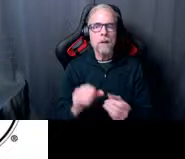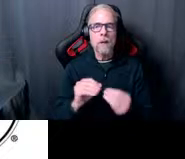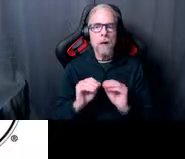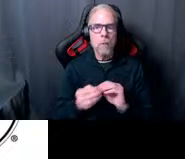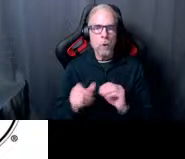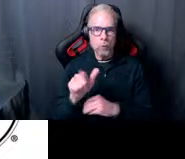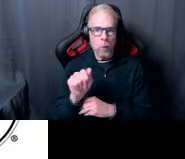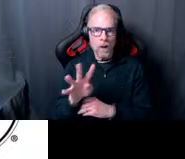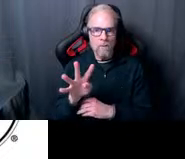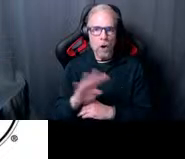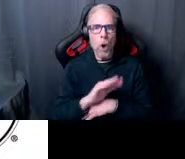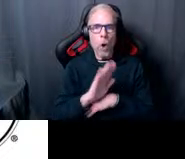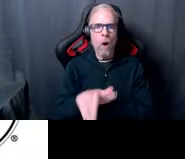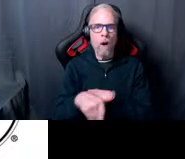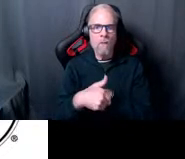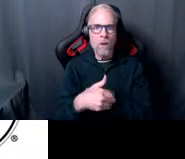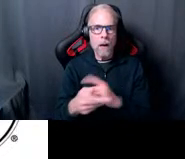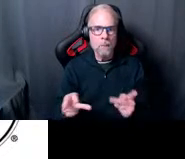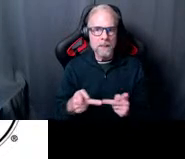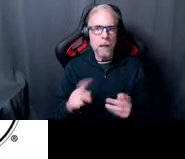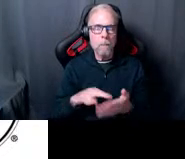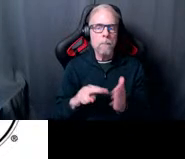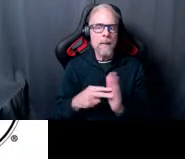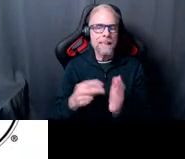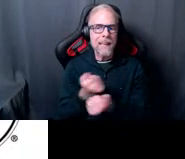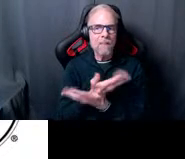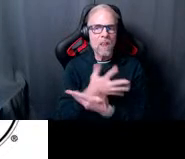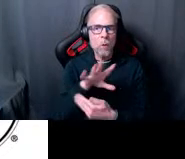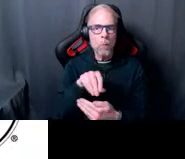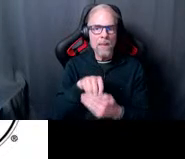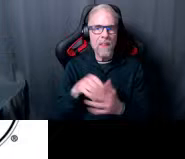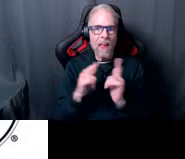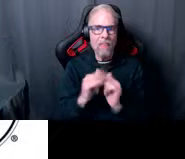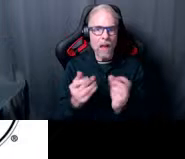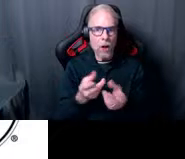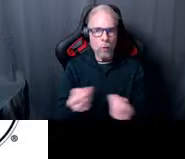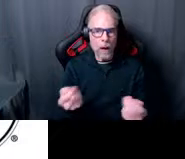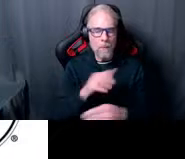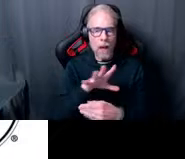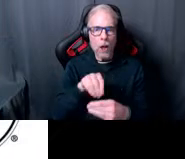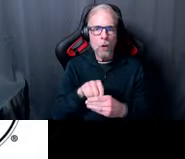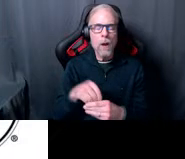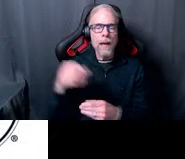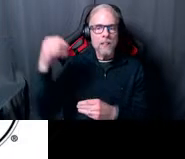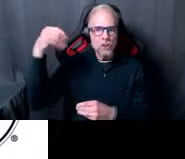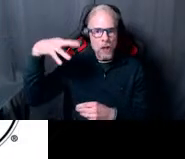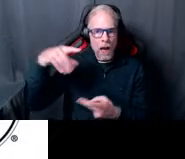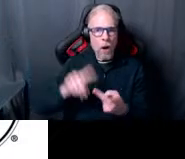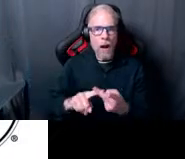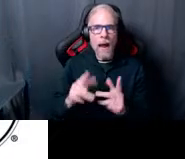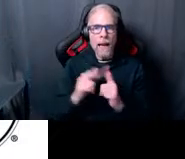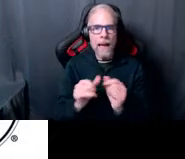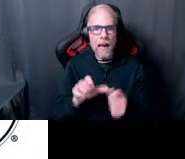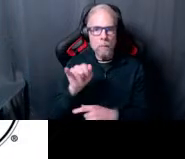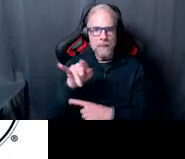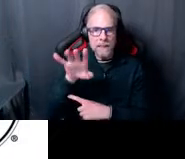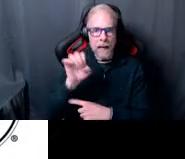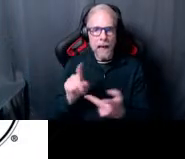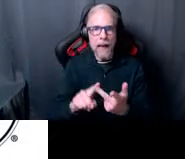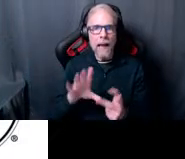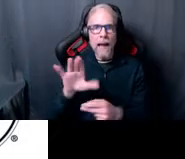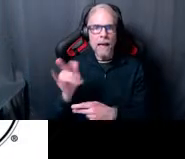24, overnight facility means everything within the campground, including showers, campsites,